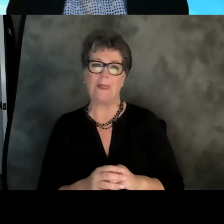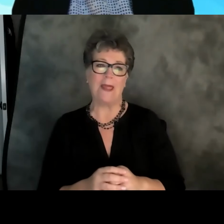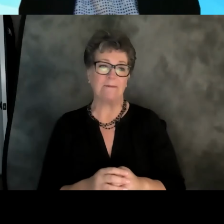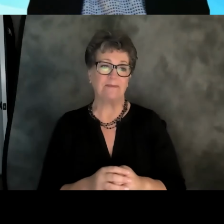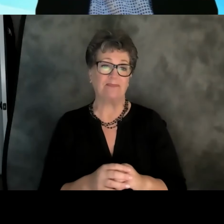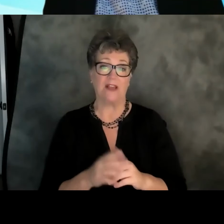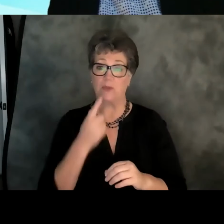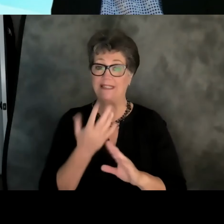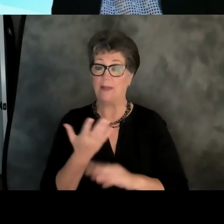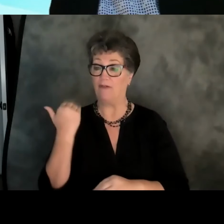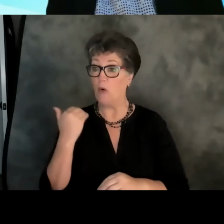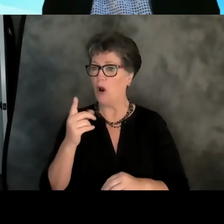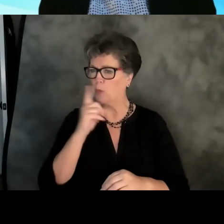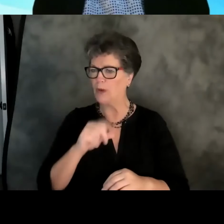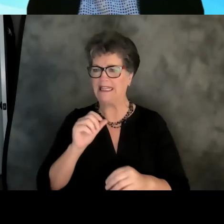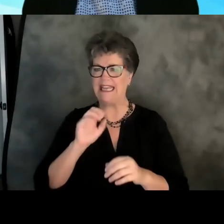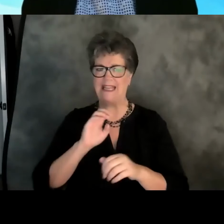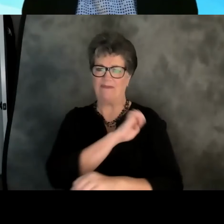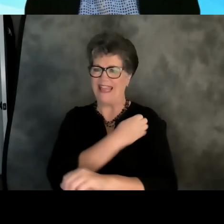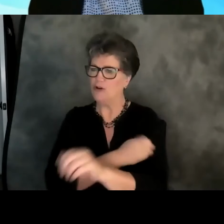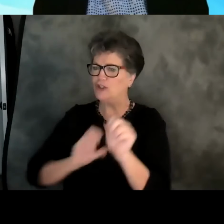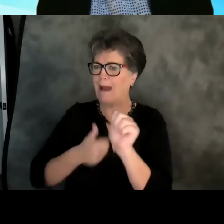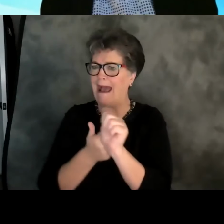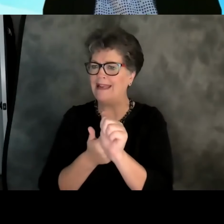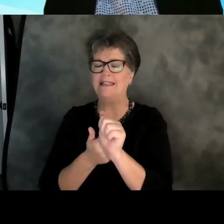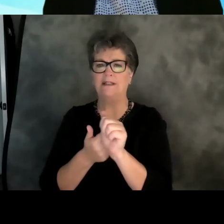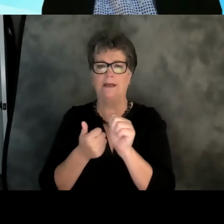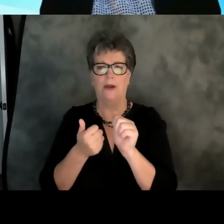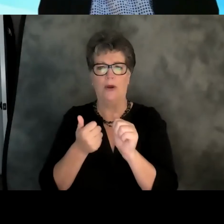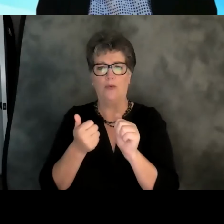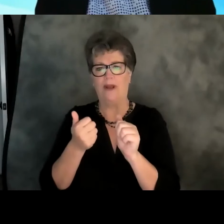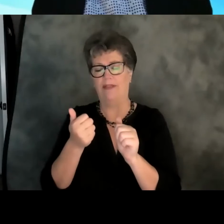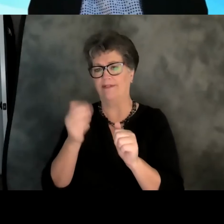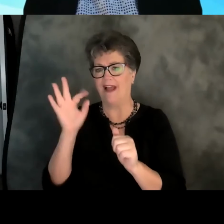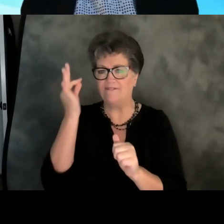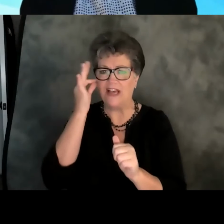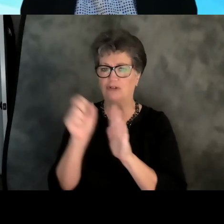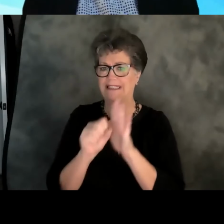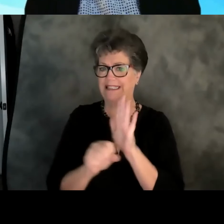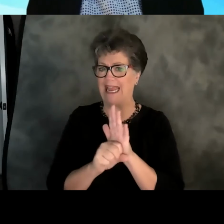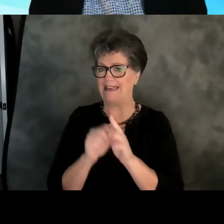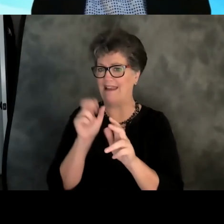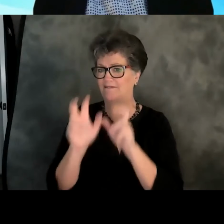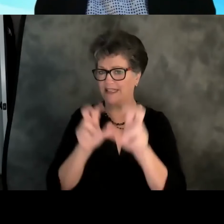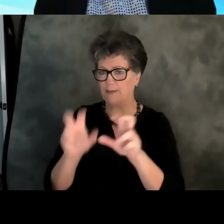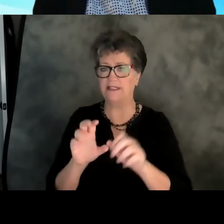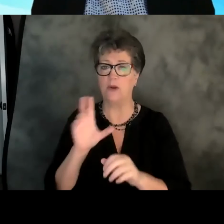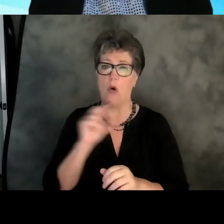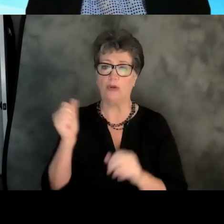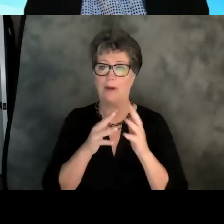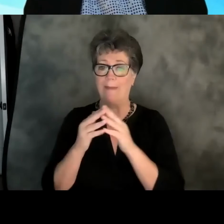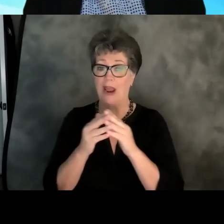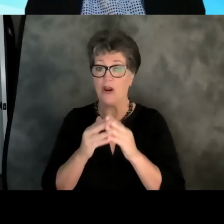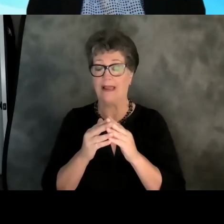we also have the wind at our sails of incredible federal and state investment. The American Recovery Plan, the Investments in Older Americans